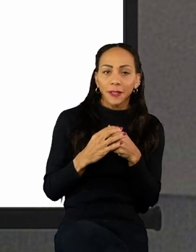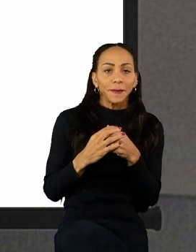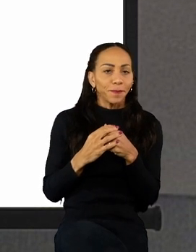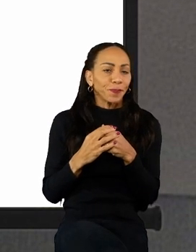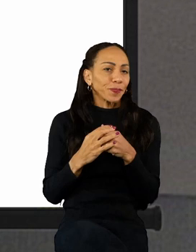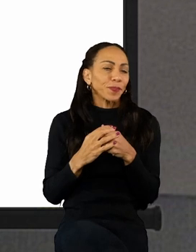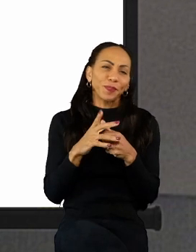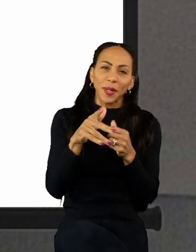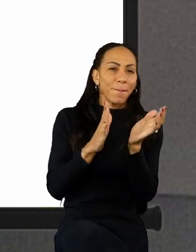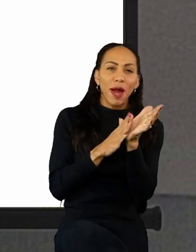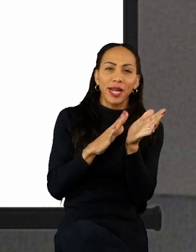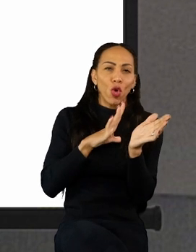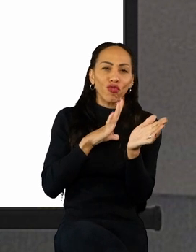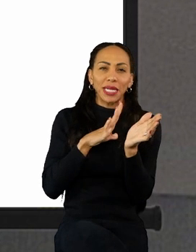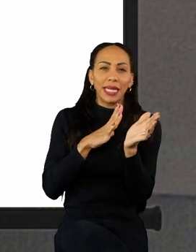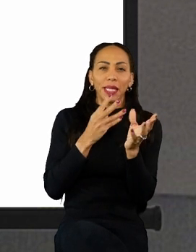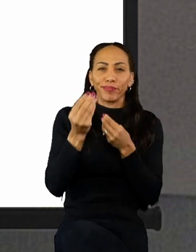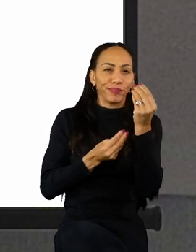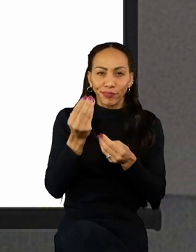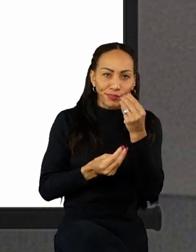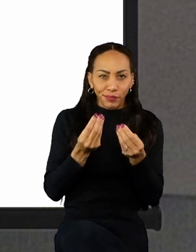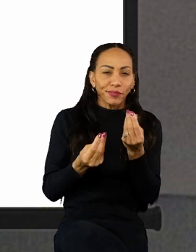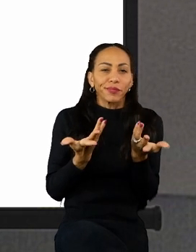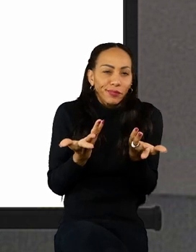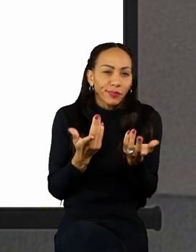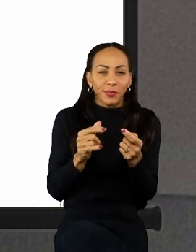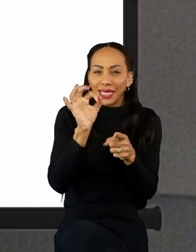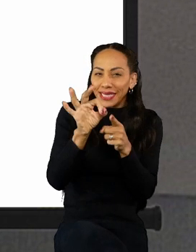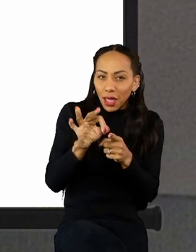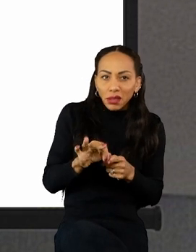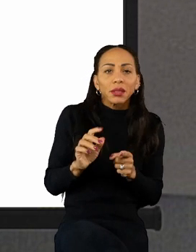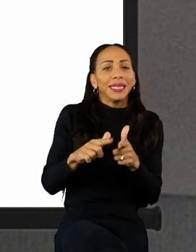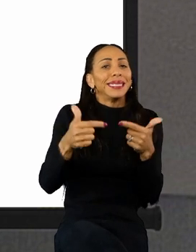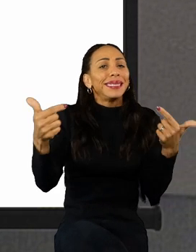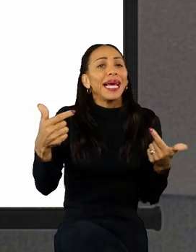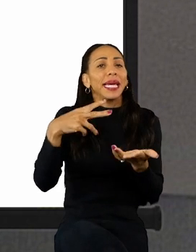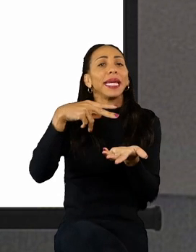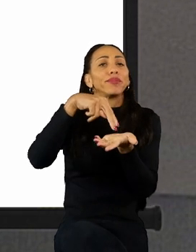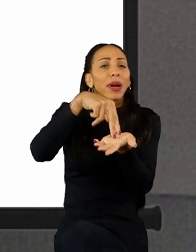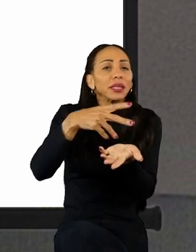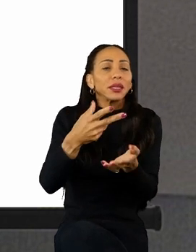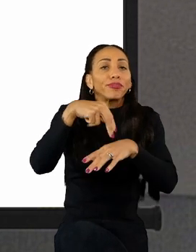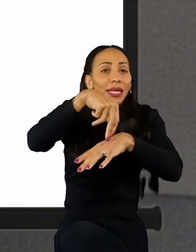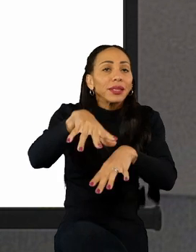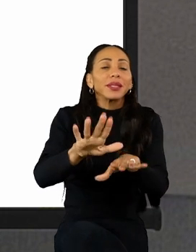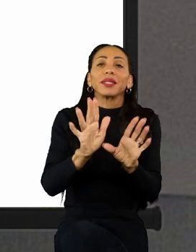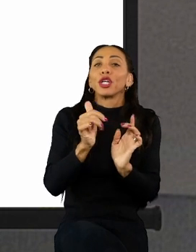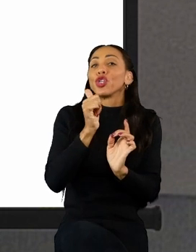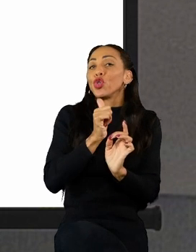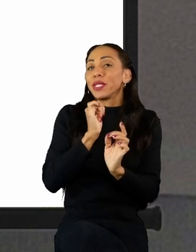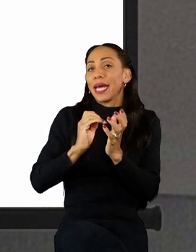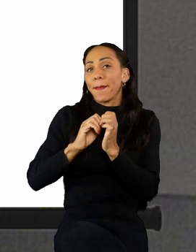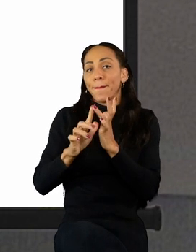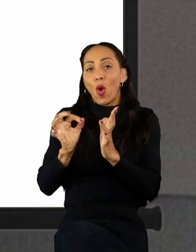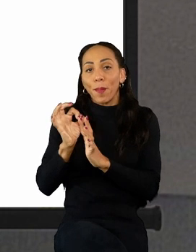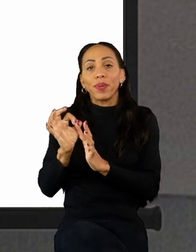exactly kind of what Mari said about what it's going to be. So yeah, just the kind of detail of it, that it's telepresence used in BOP